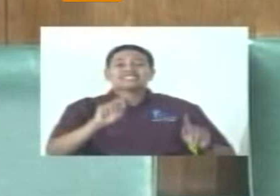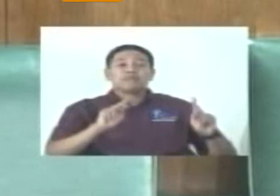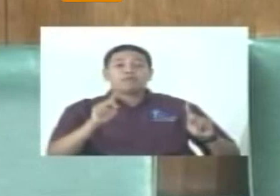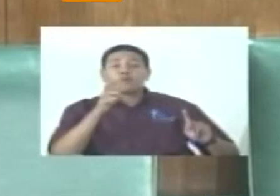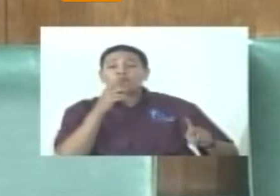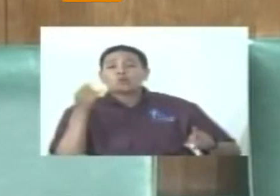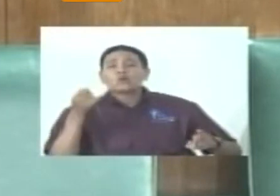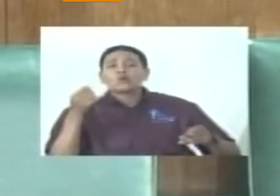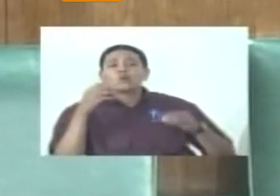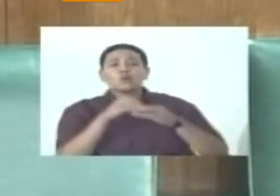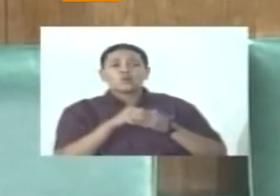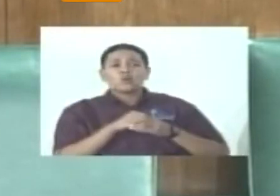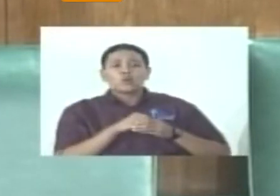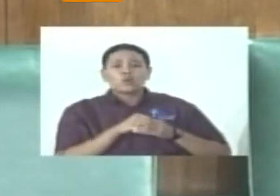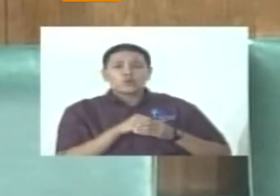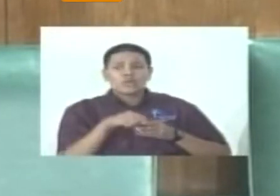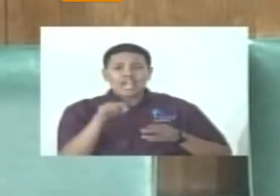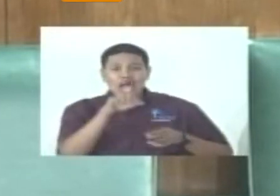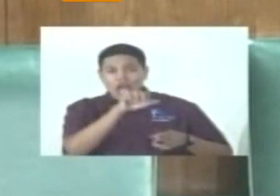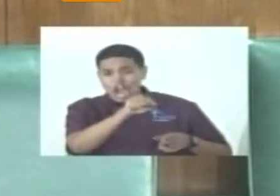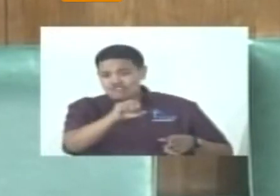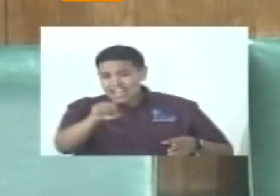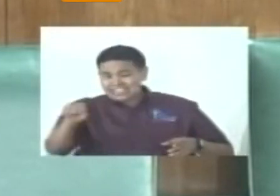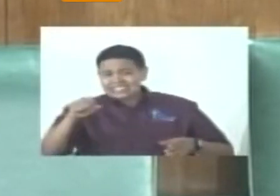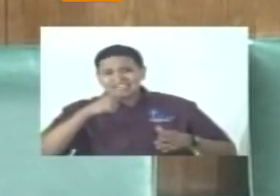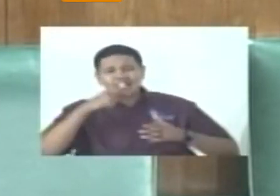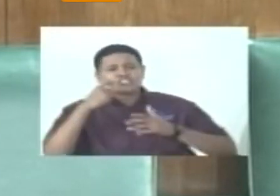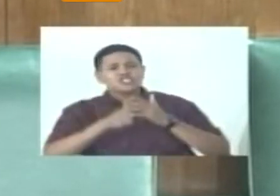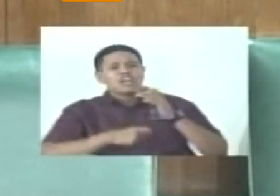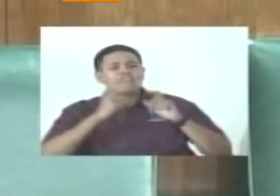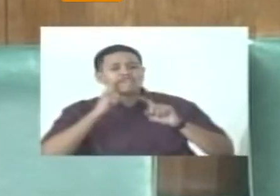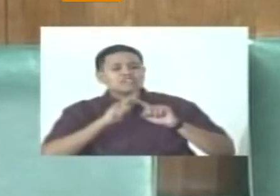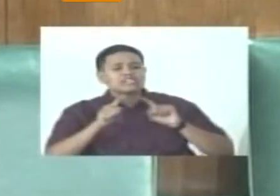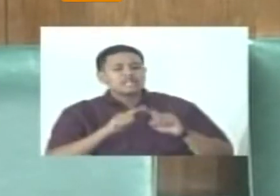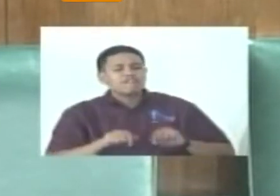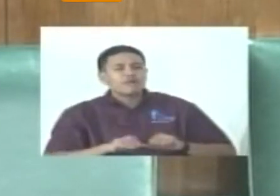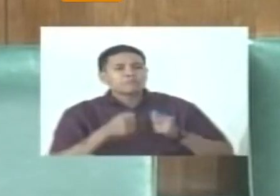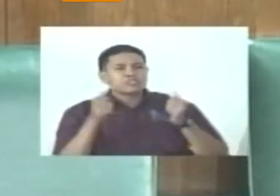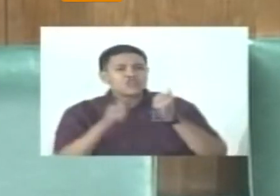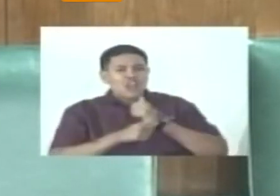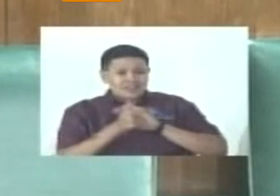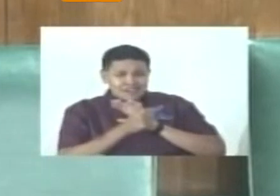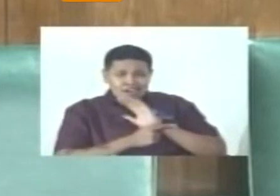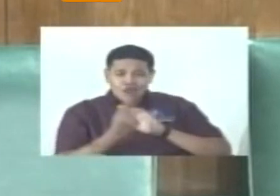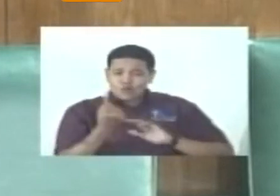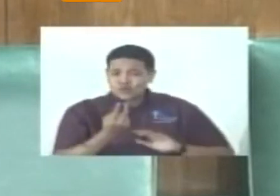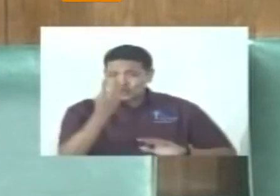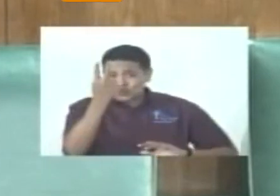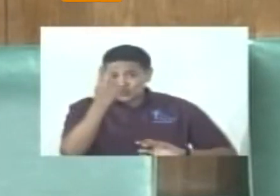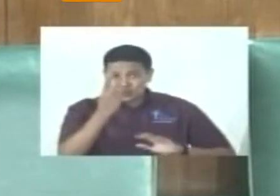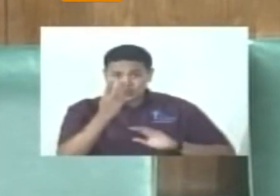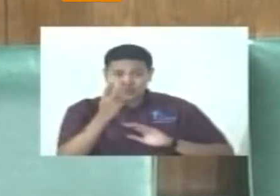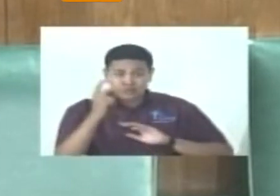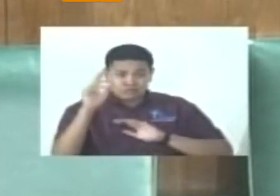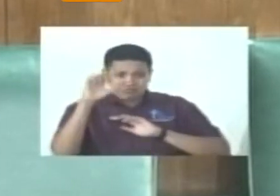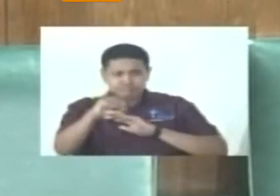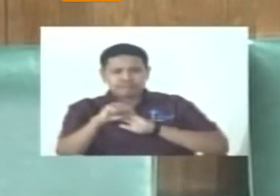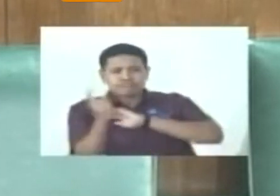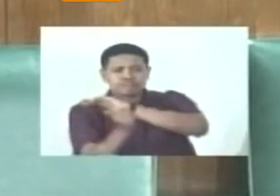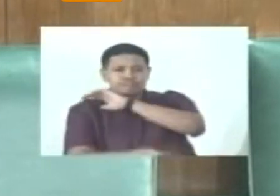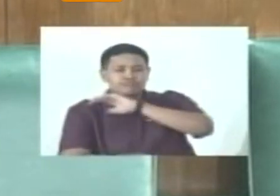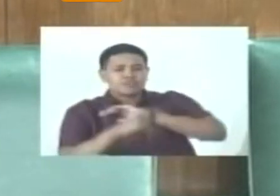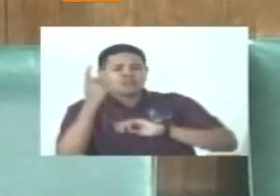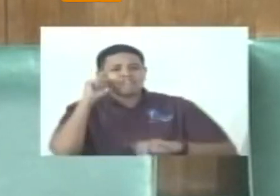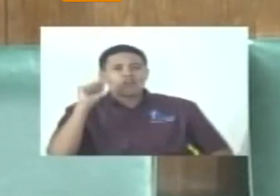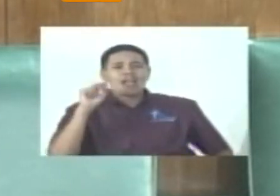gang members arrested and charged for various breaches under the Act, only 2 convictions were recorded for anti-gang